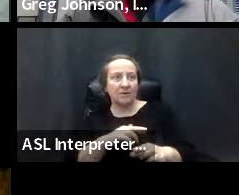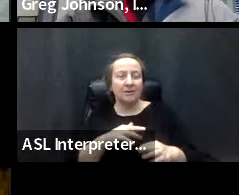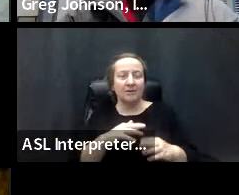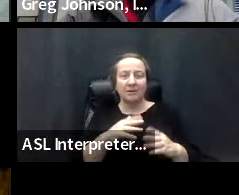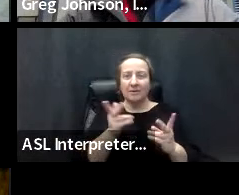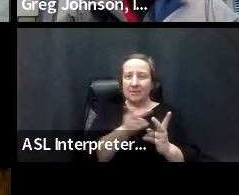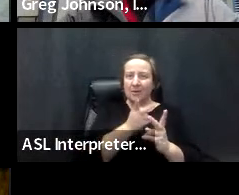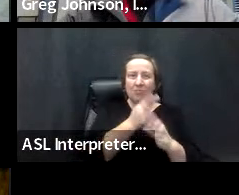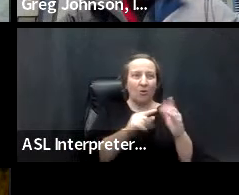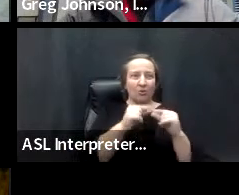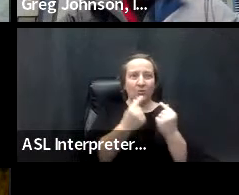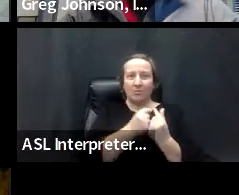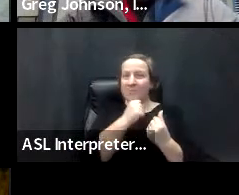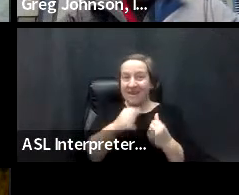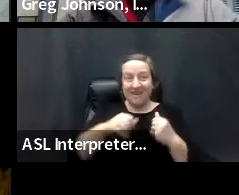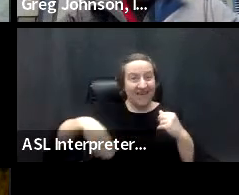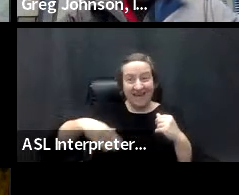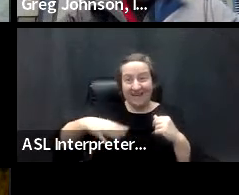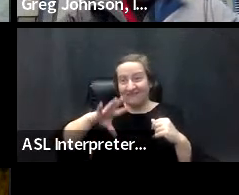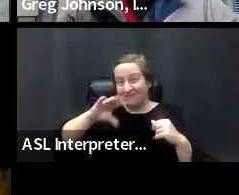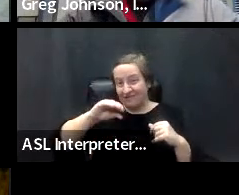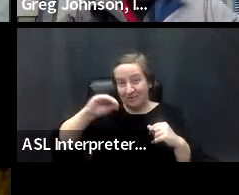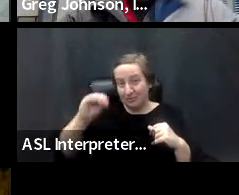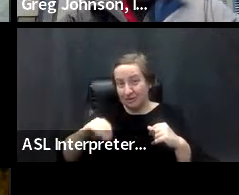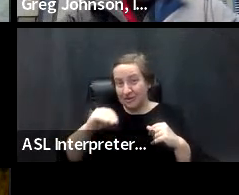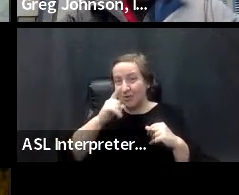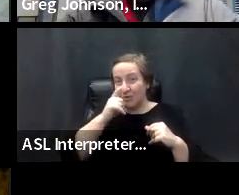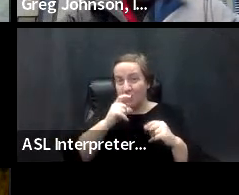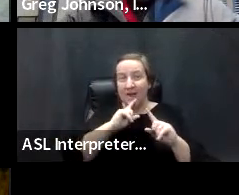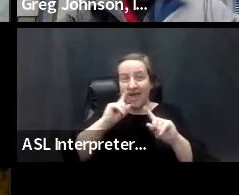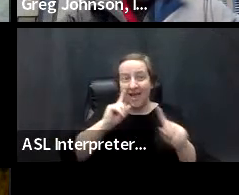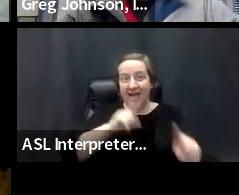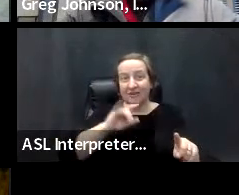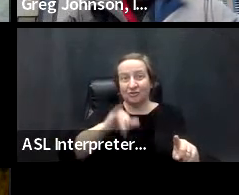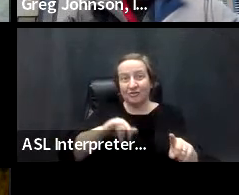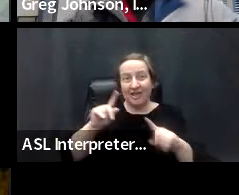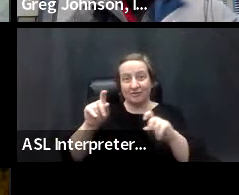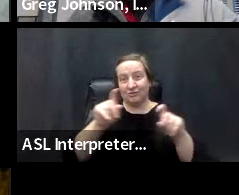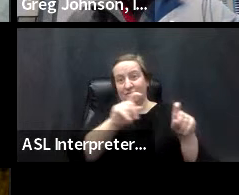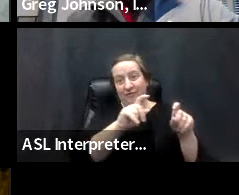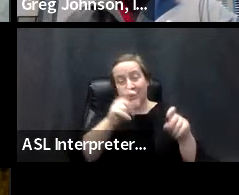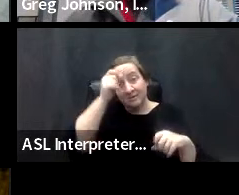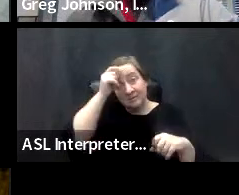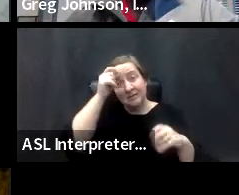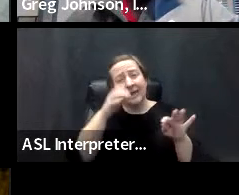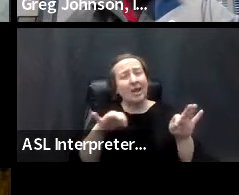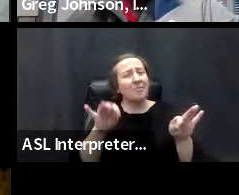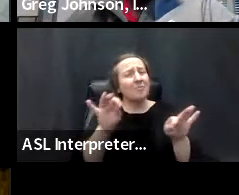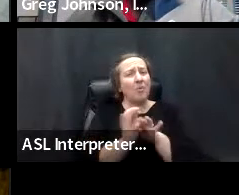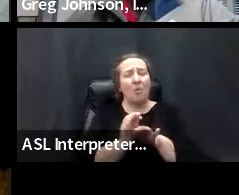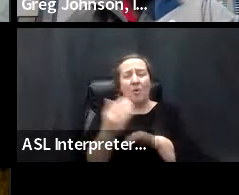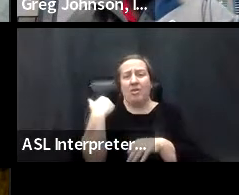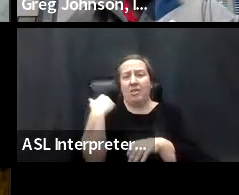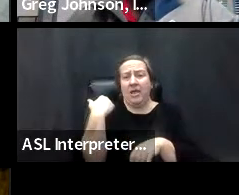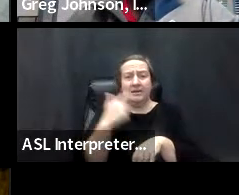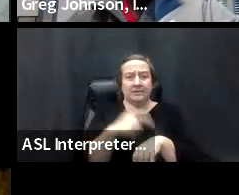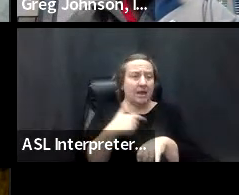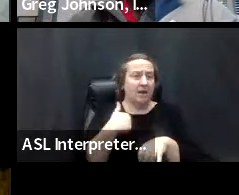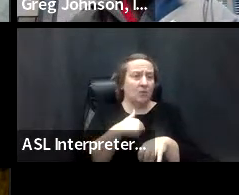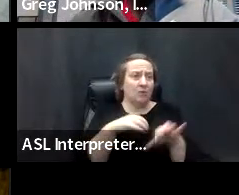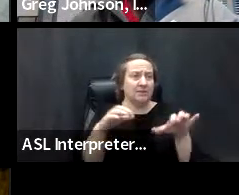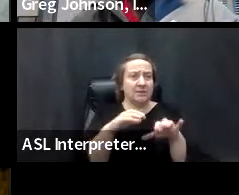quite at 50% participation. And if I may, it was so important the last time we did this, because what